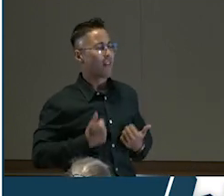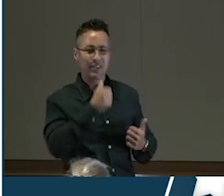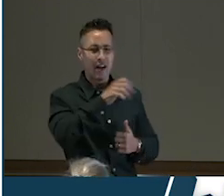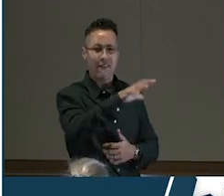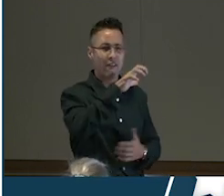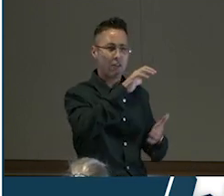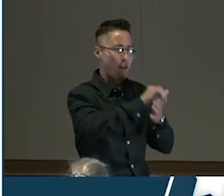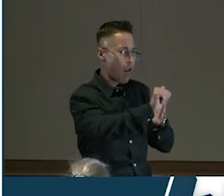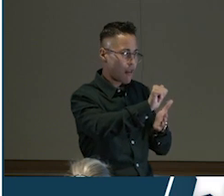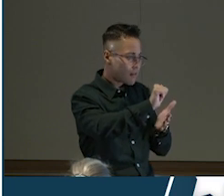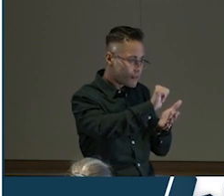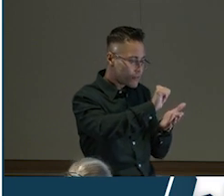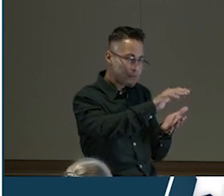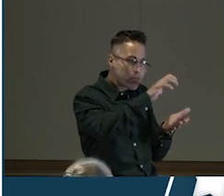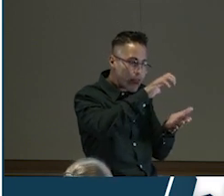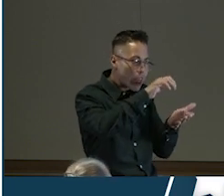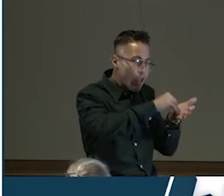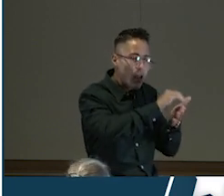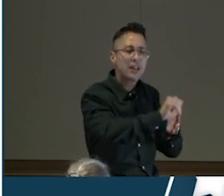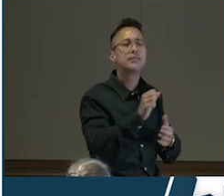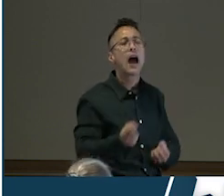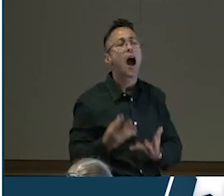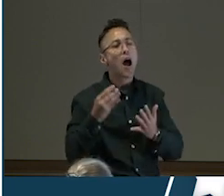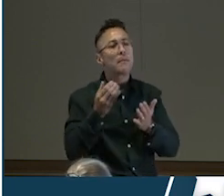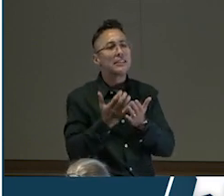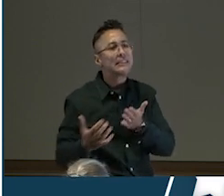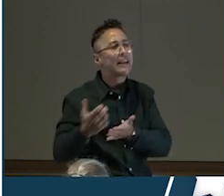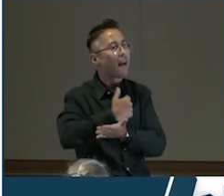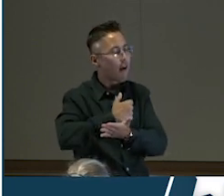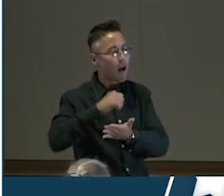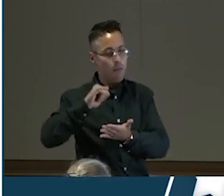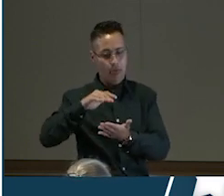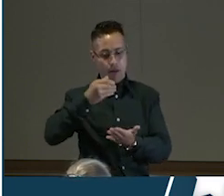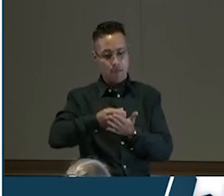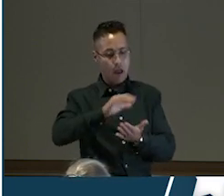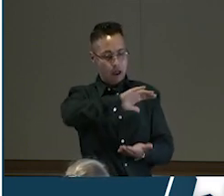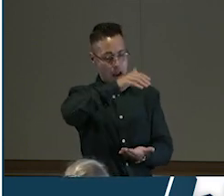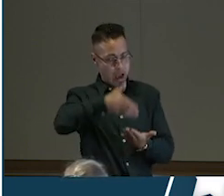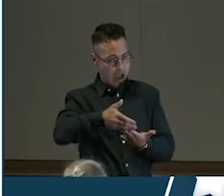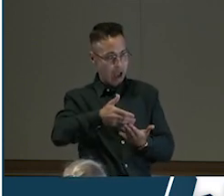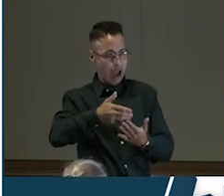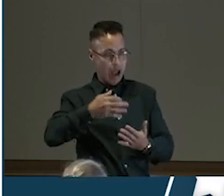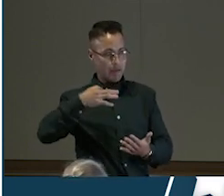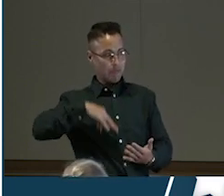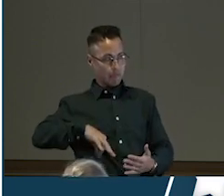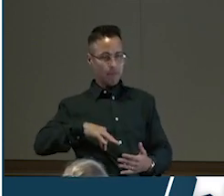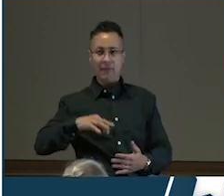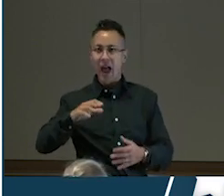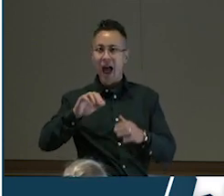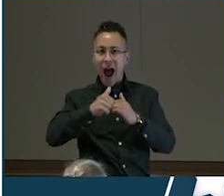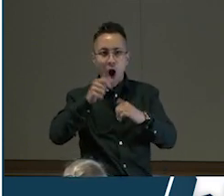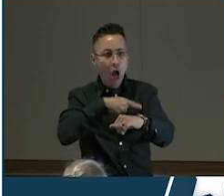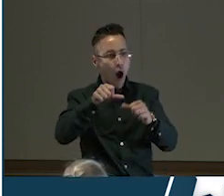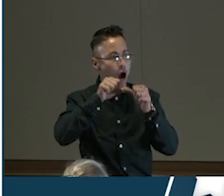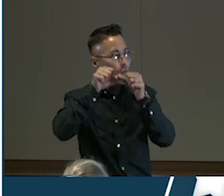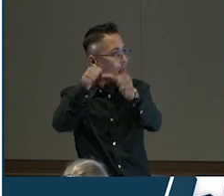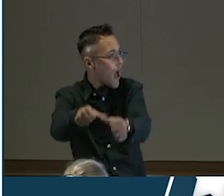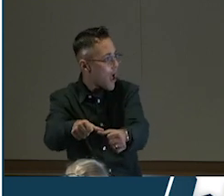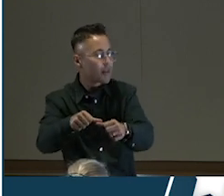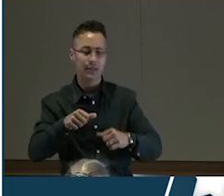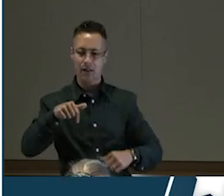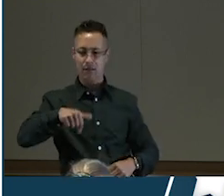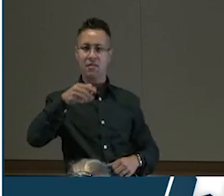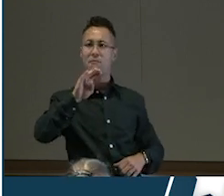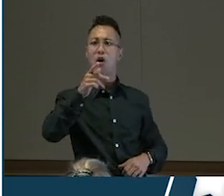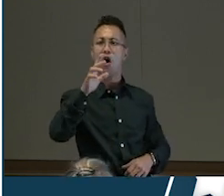It's how much income does that $5 million pile produce, and how long does it last with ups and downs? Like the market right now is down